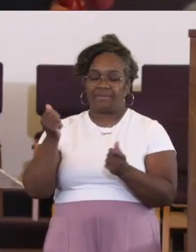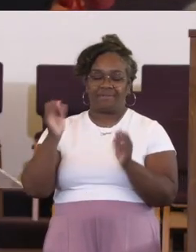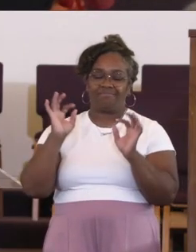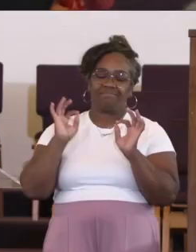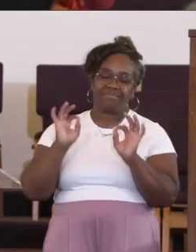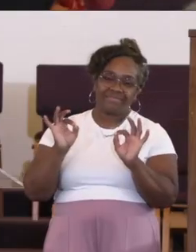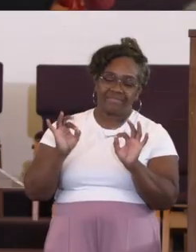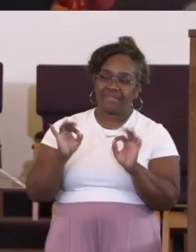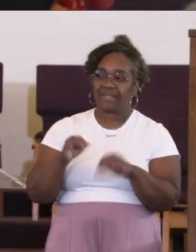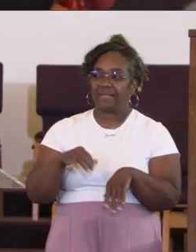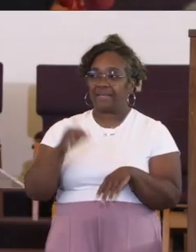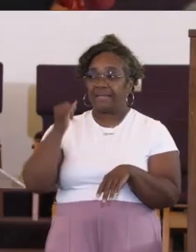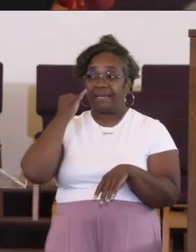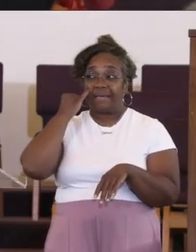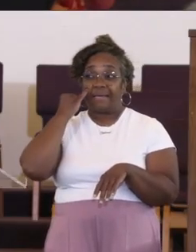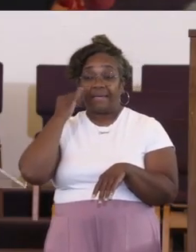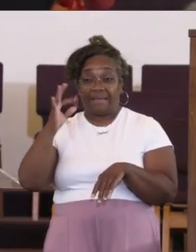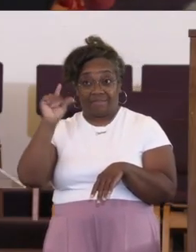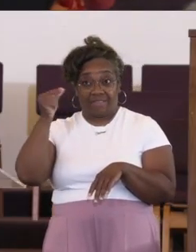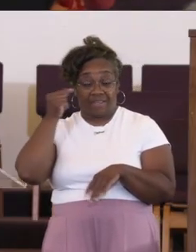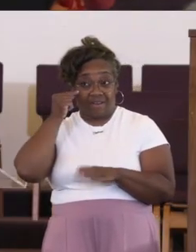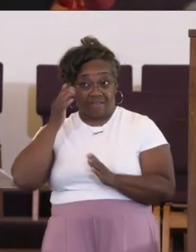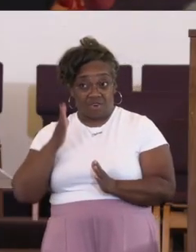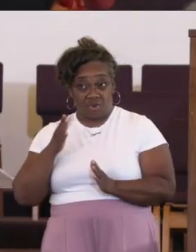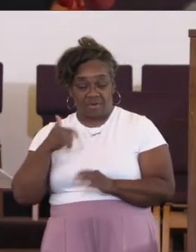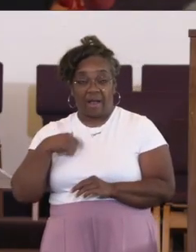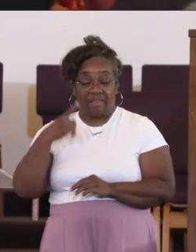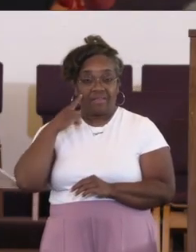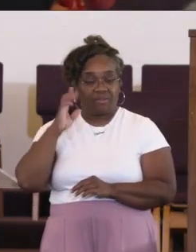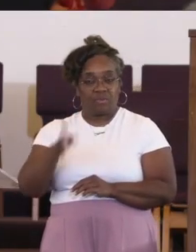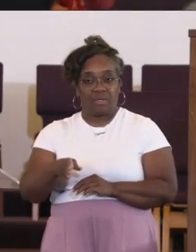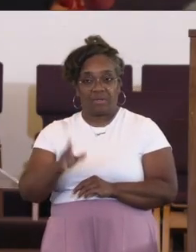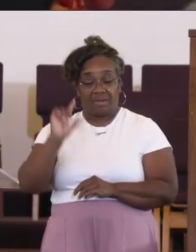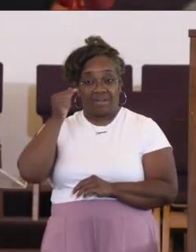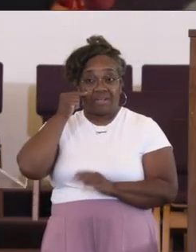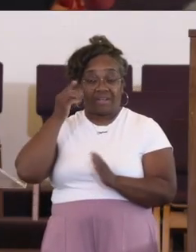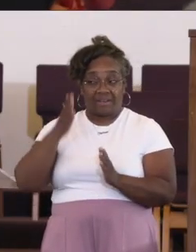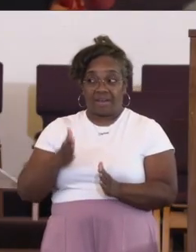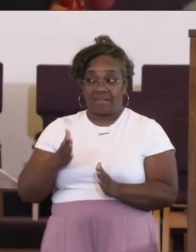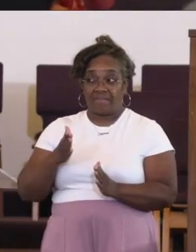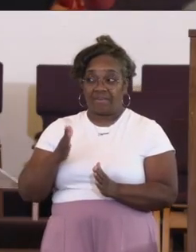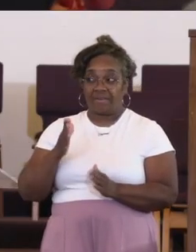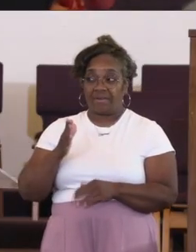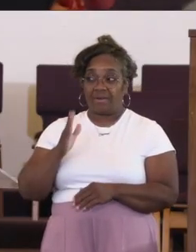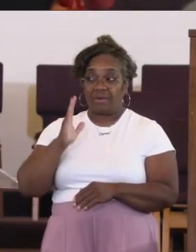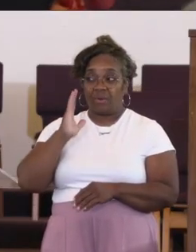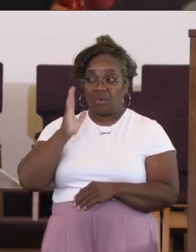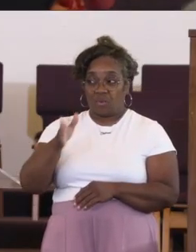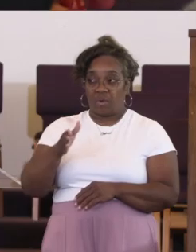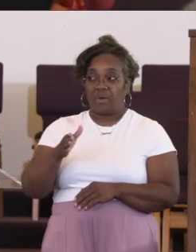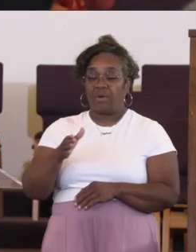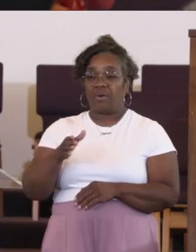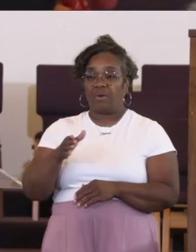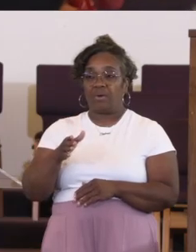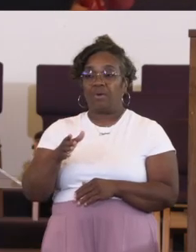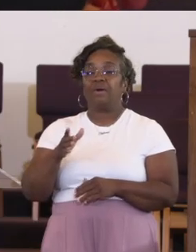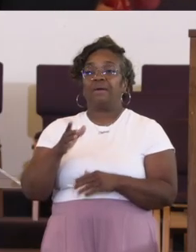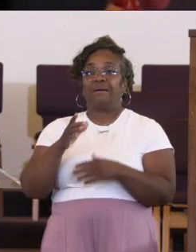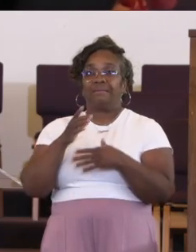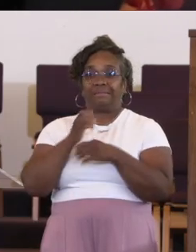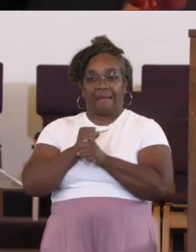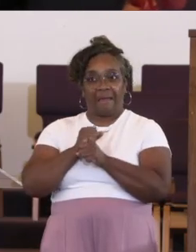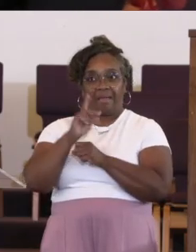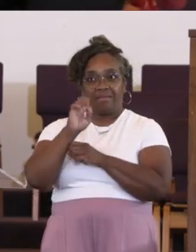the governor, and I actually think she's going to do this, I think the governor in the next week is going to get her deal to fix the damn roads. I